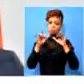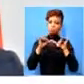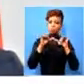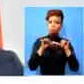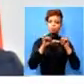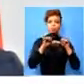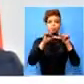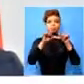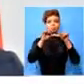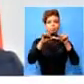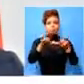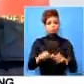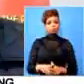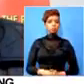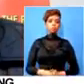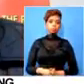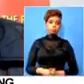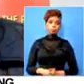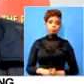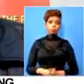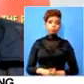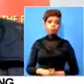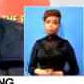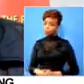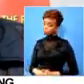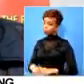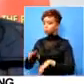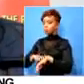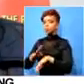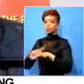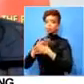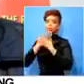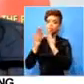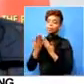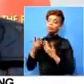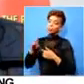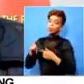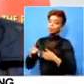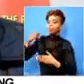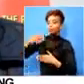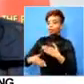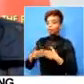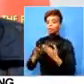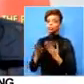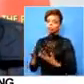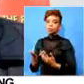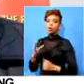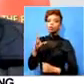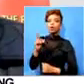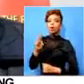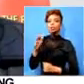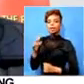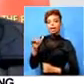towards socialism. Well, we're out of time. We're going to have to leave it there. Thank you so much, Dr. Alex Mashilo, a